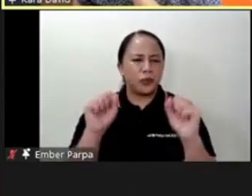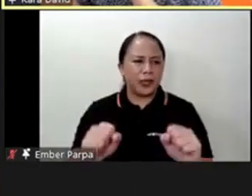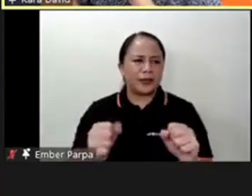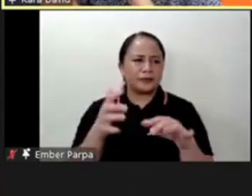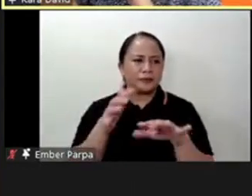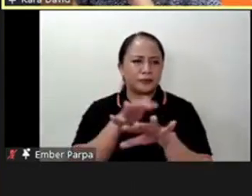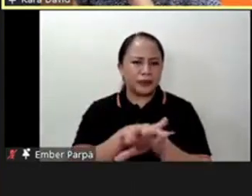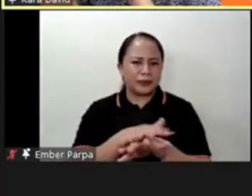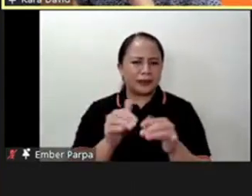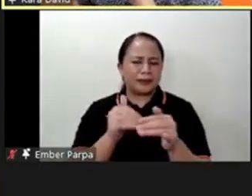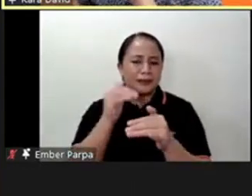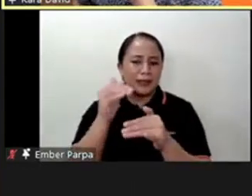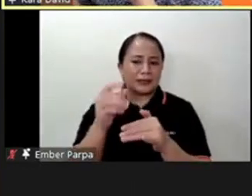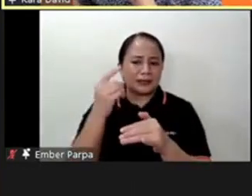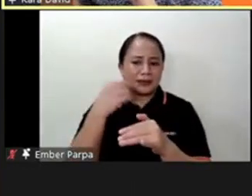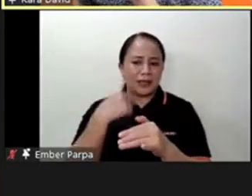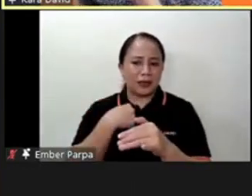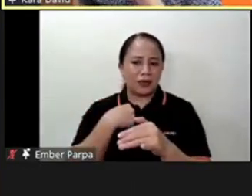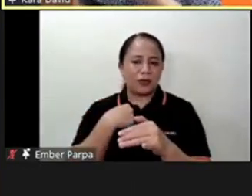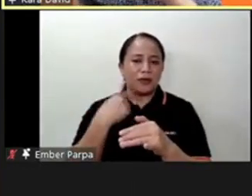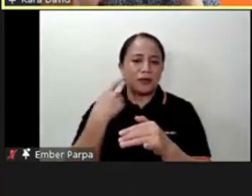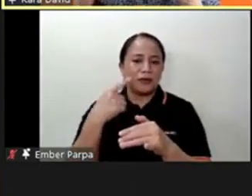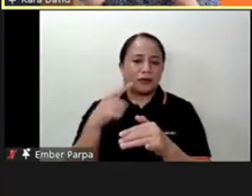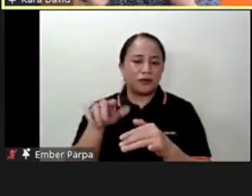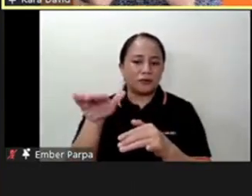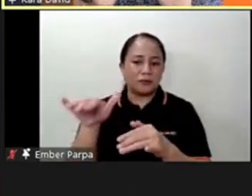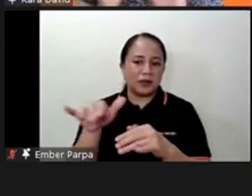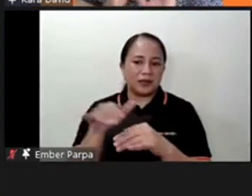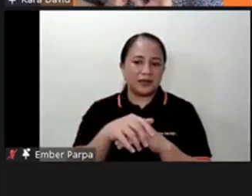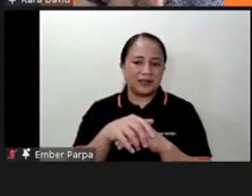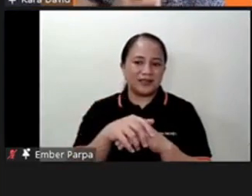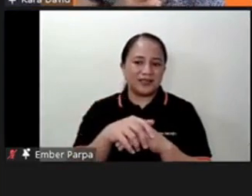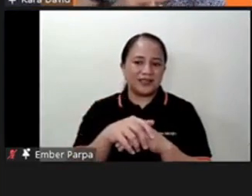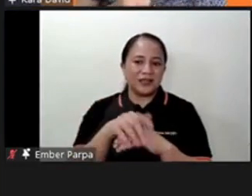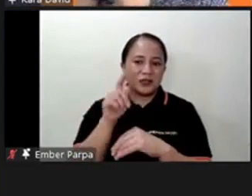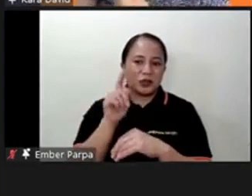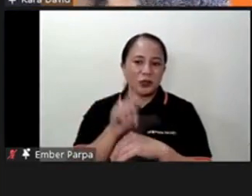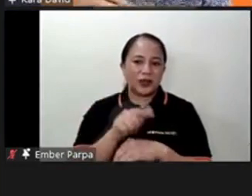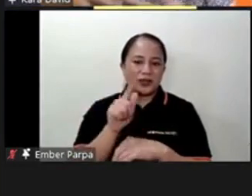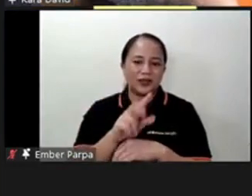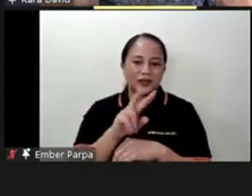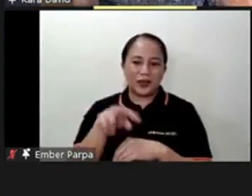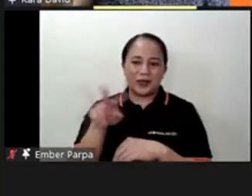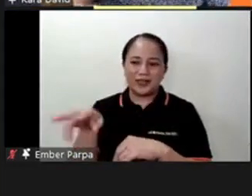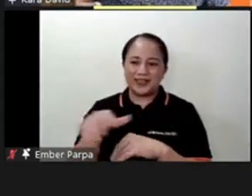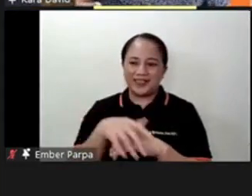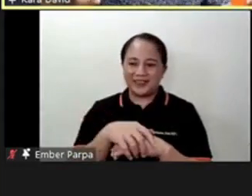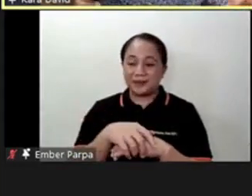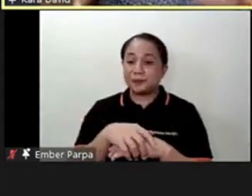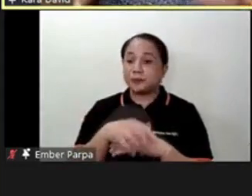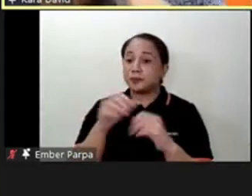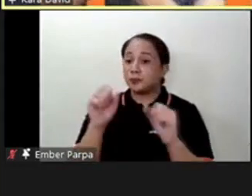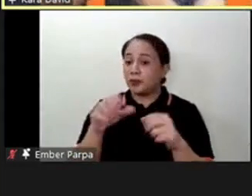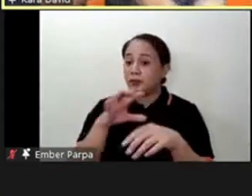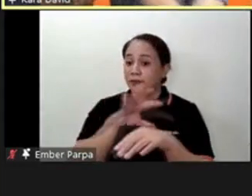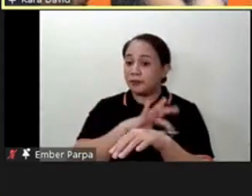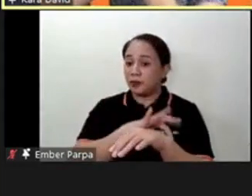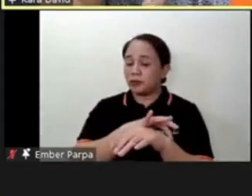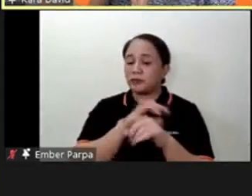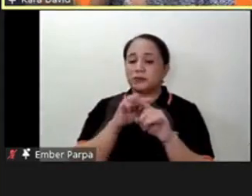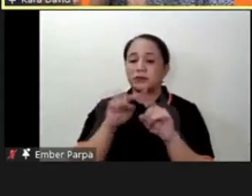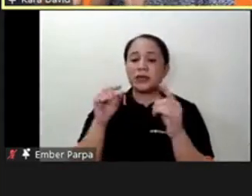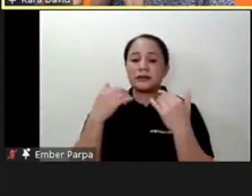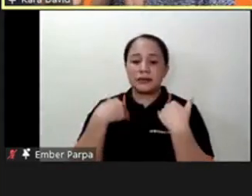yung next Ako Para sa Bata, 'di ba? Na sa 2022. Diba, face to face pero